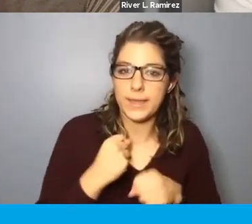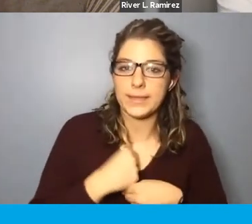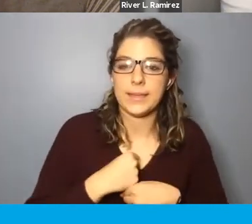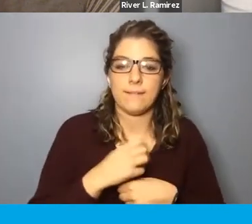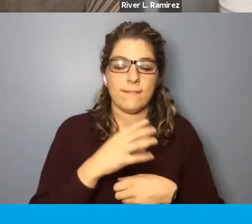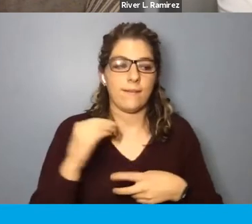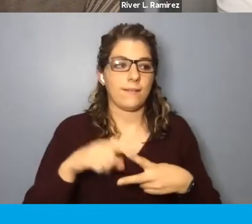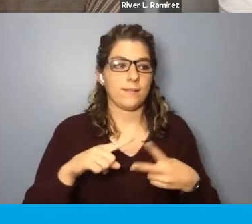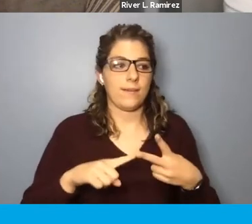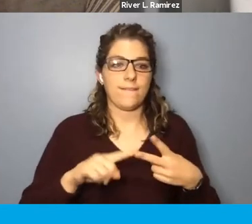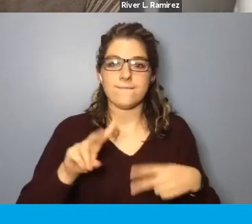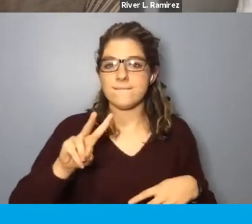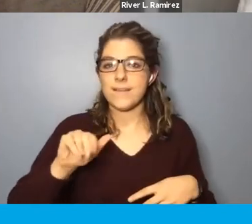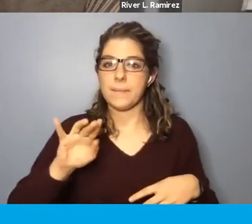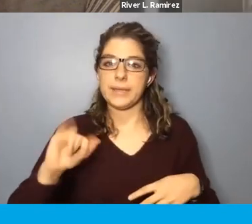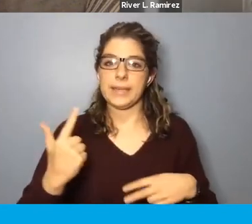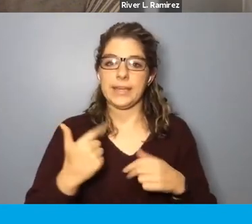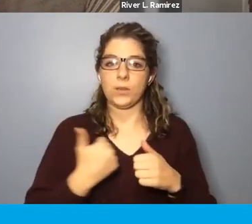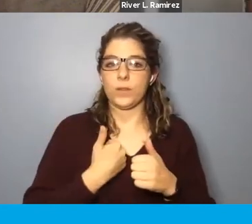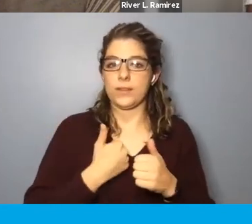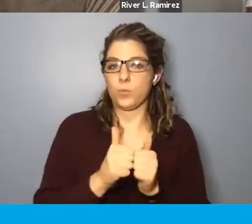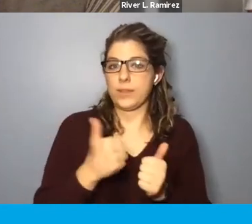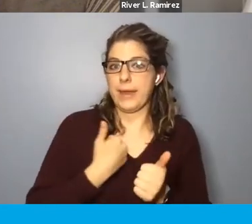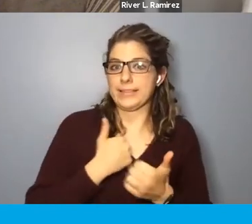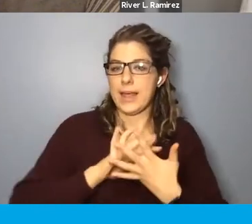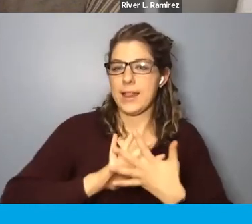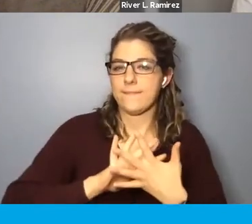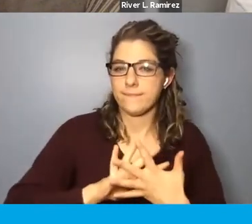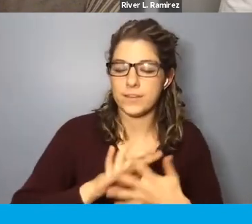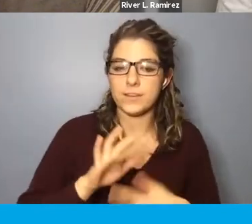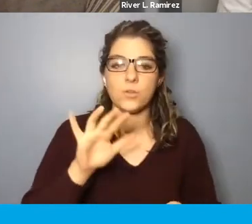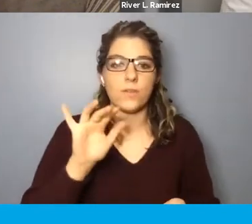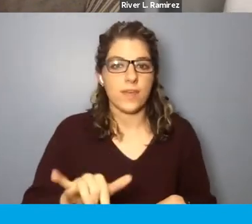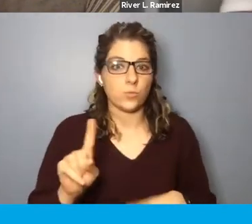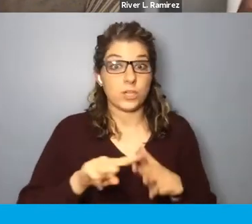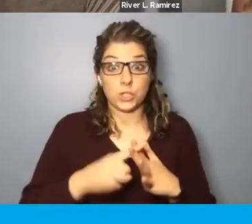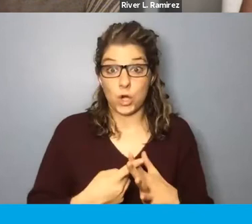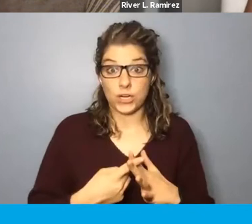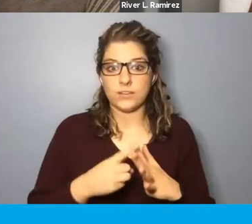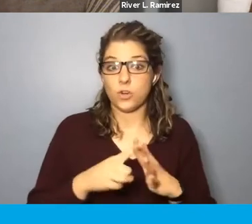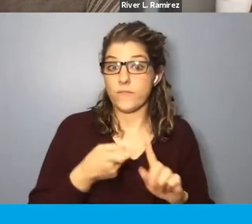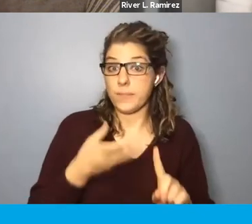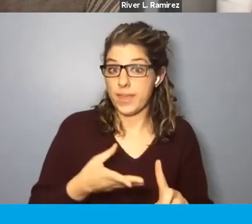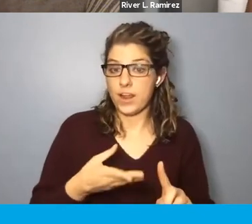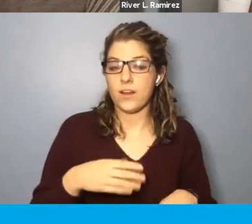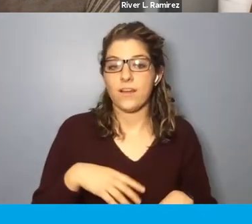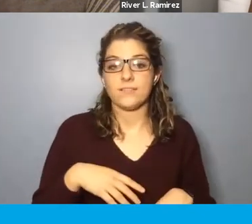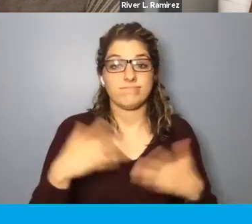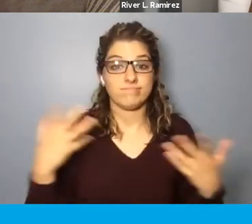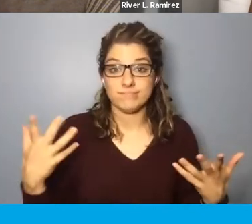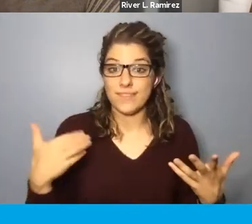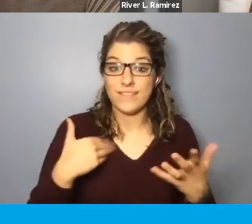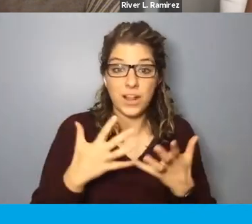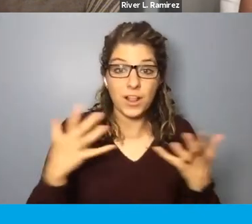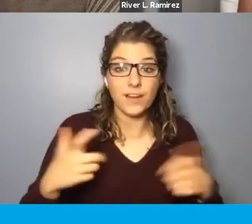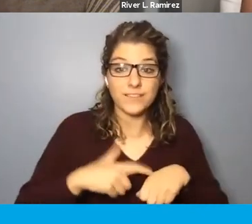like vibing with myself, if that makes sense. So that's where it started from there. And having a lot of